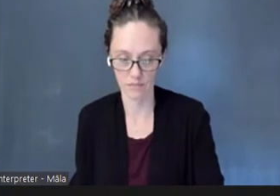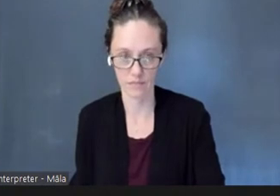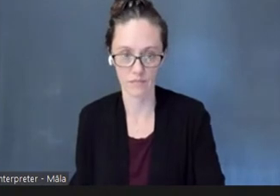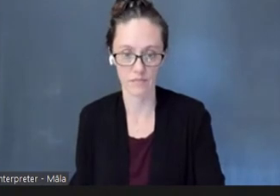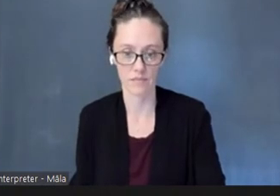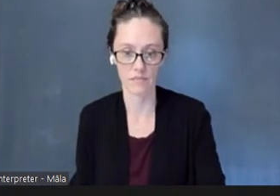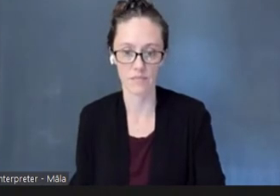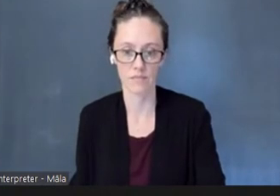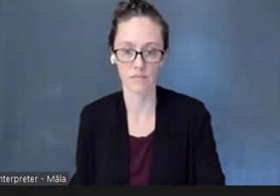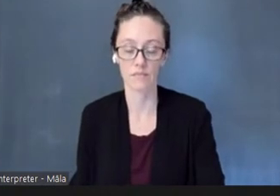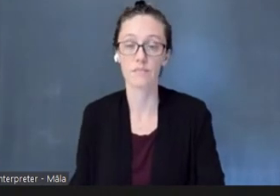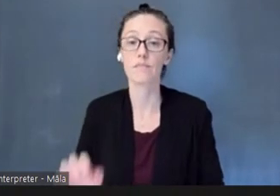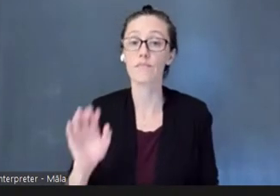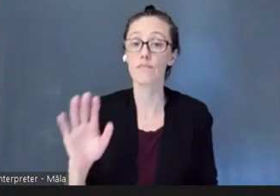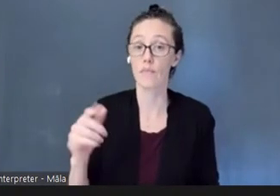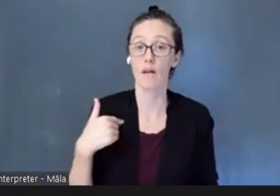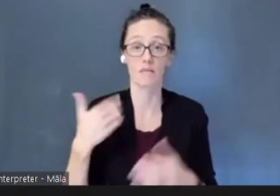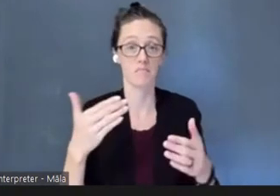announcements?